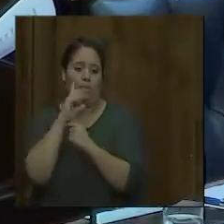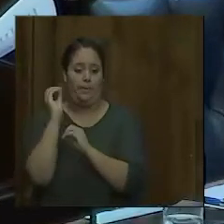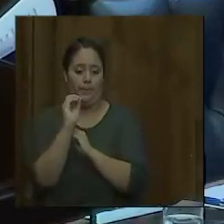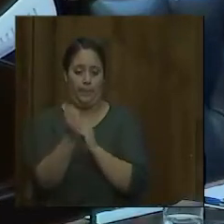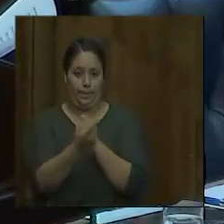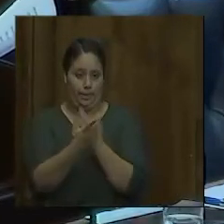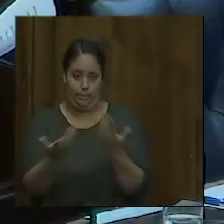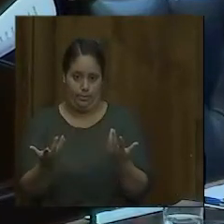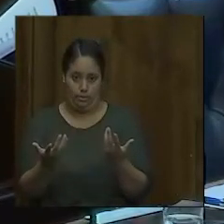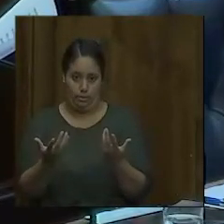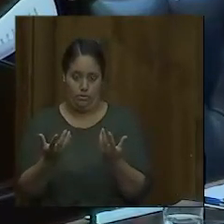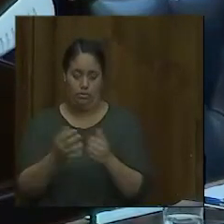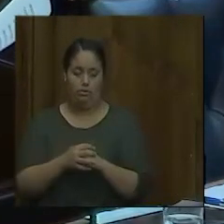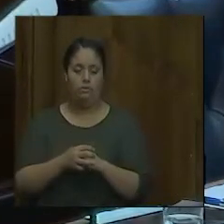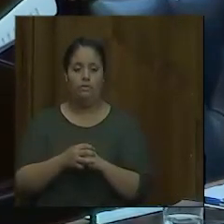is